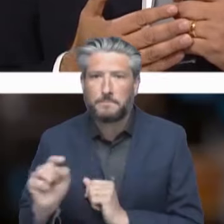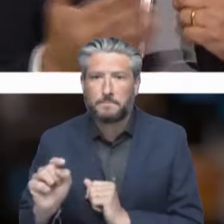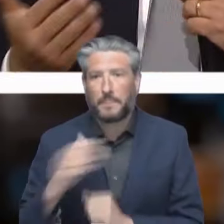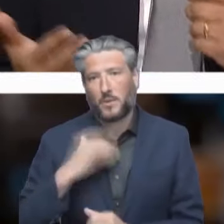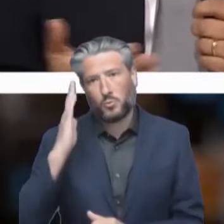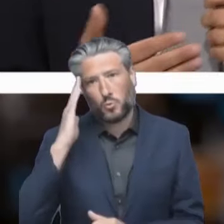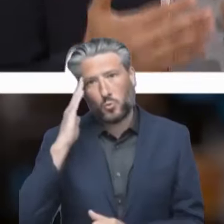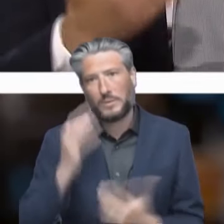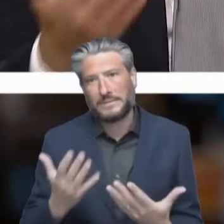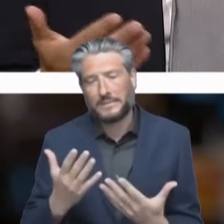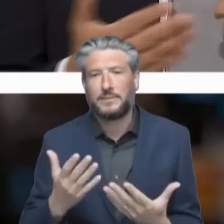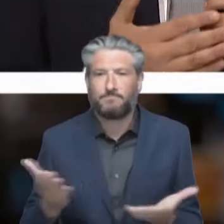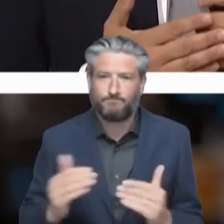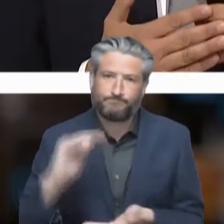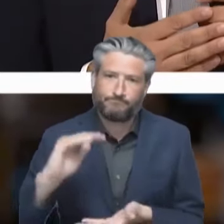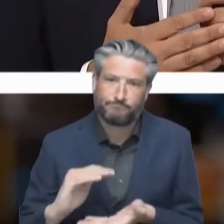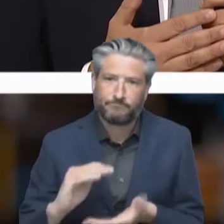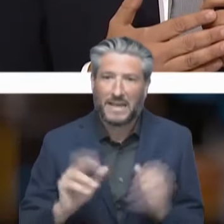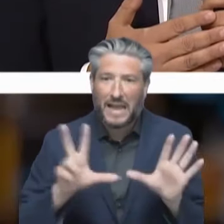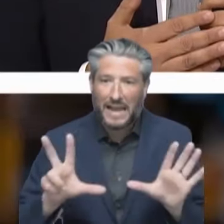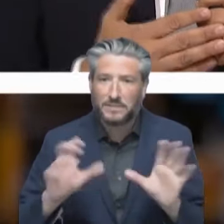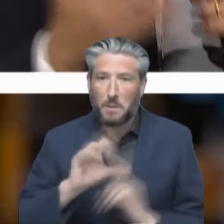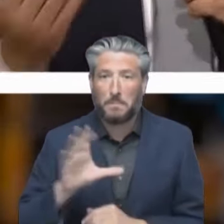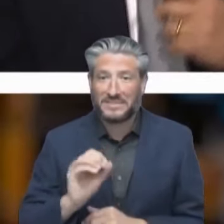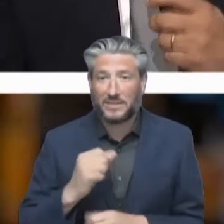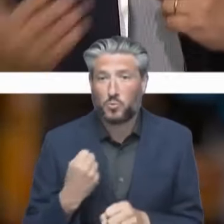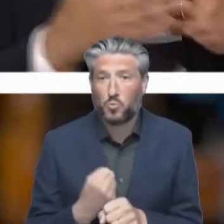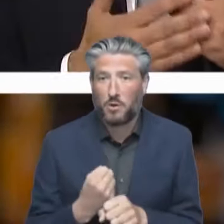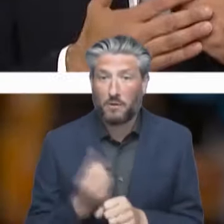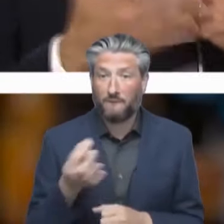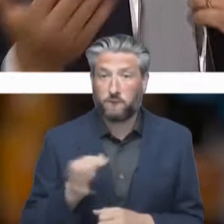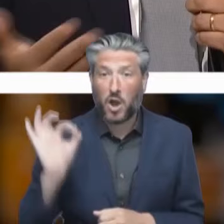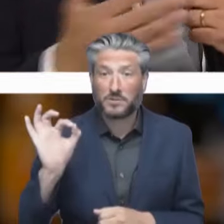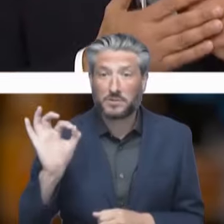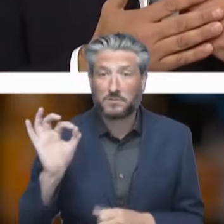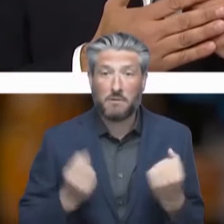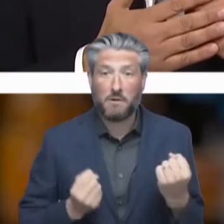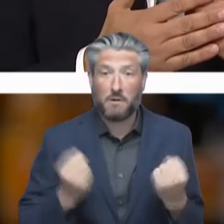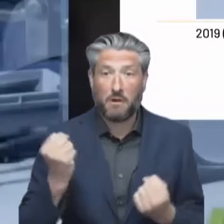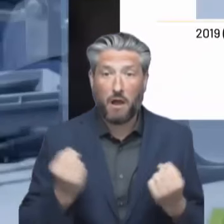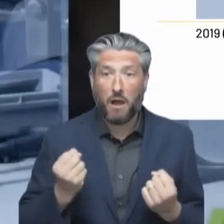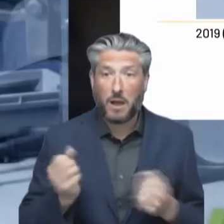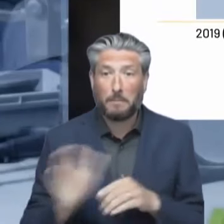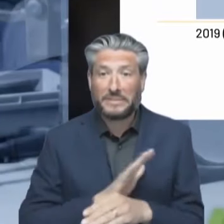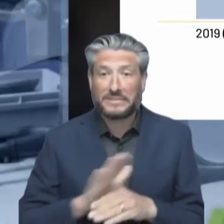of jobs in France in the automotive sector are actually linked to the new